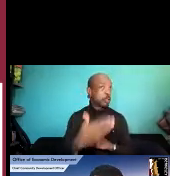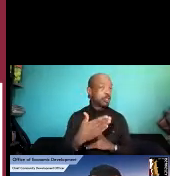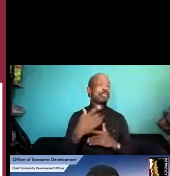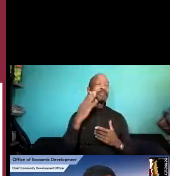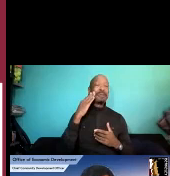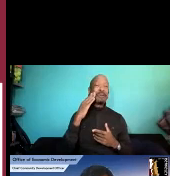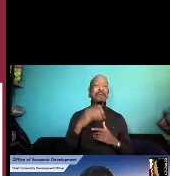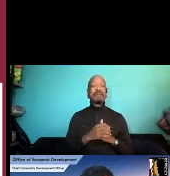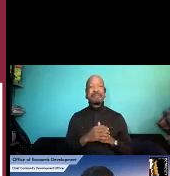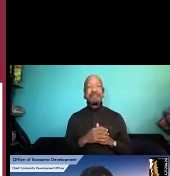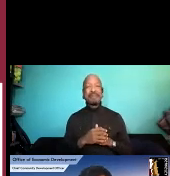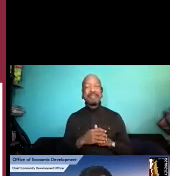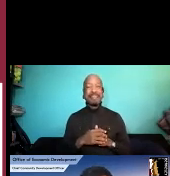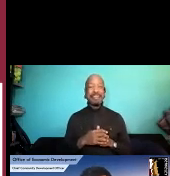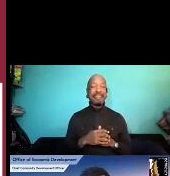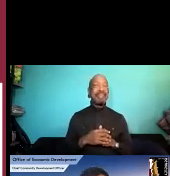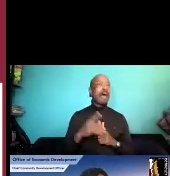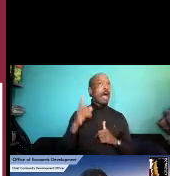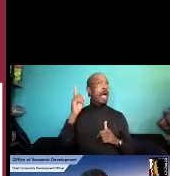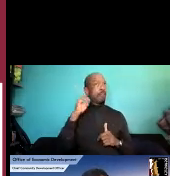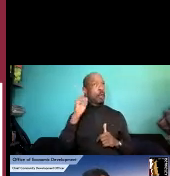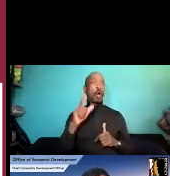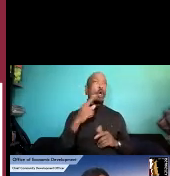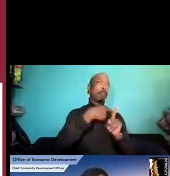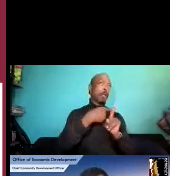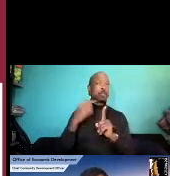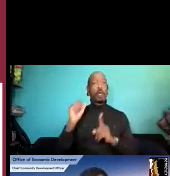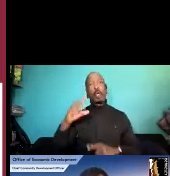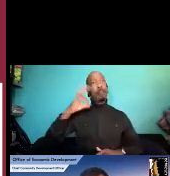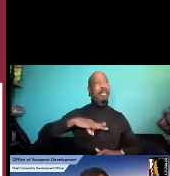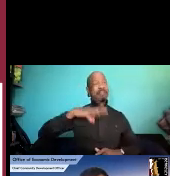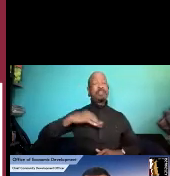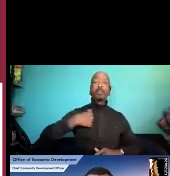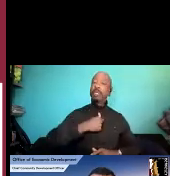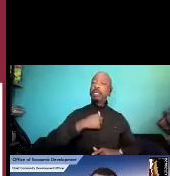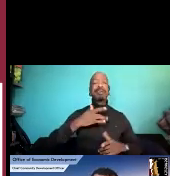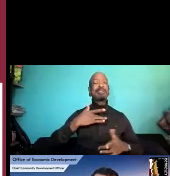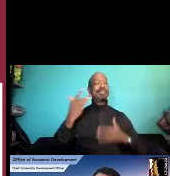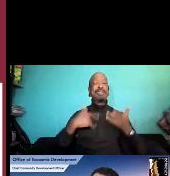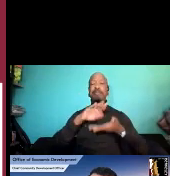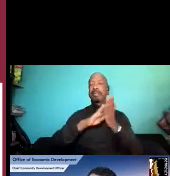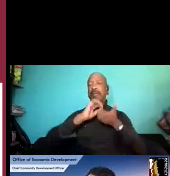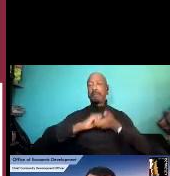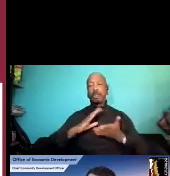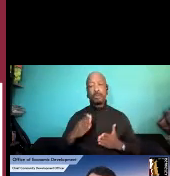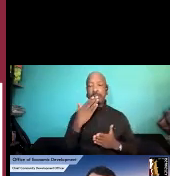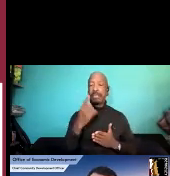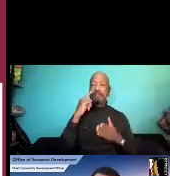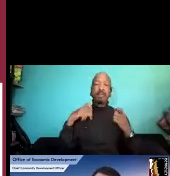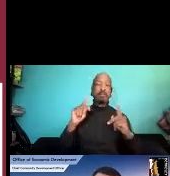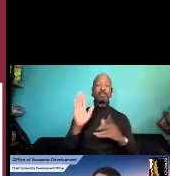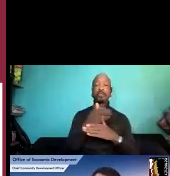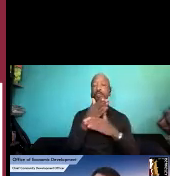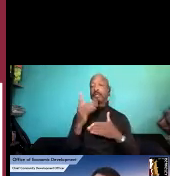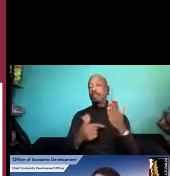all the pros and all the benefits, and we're excited to be a partner. And so thanks for this opportunity to share what we're doing in the